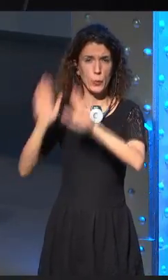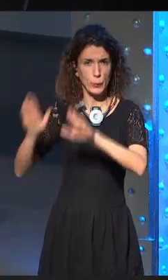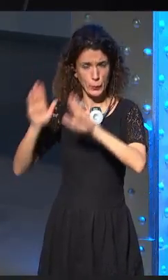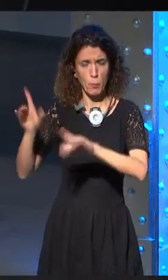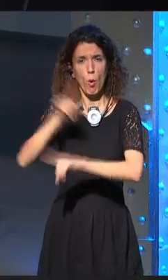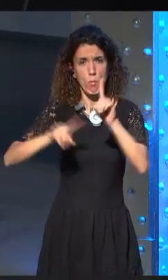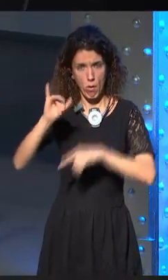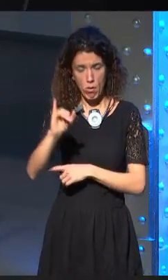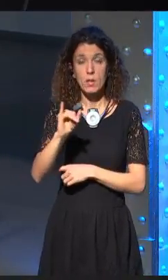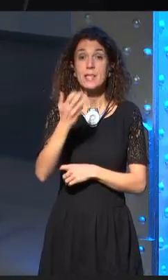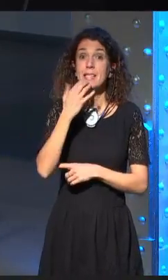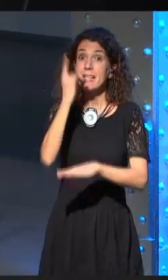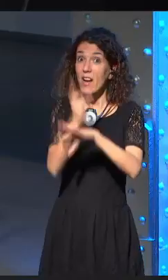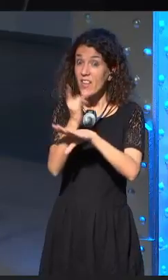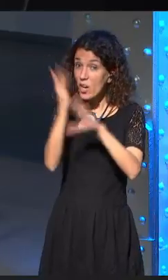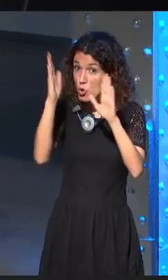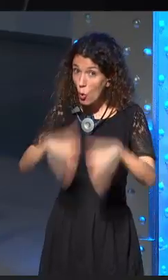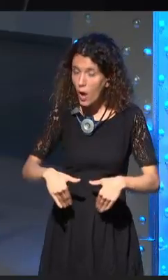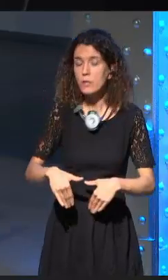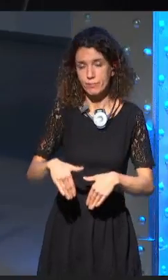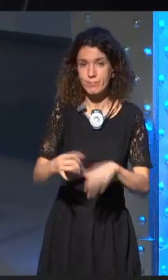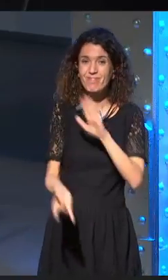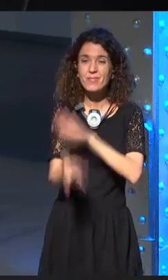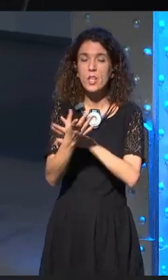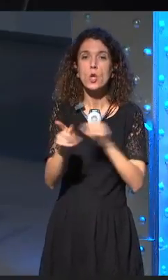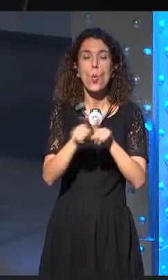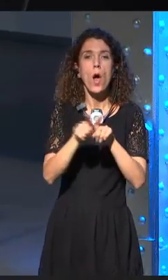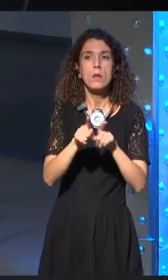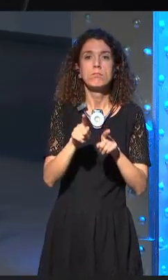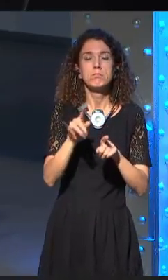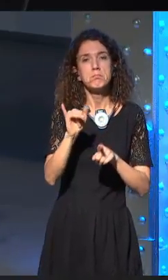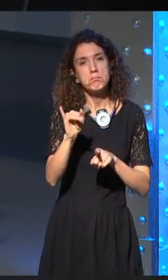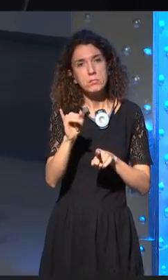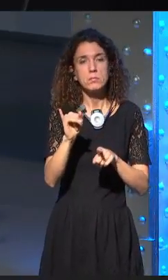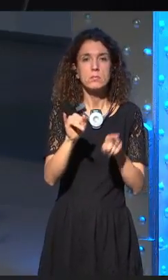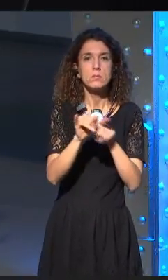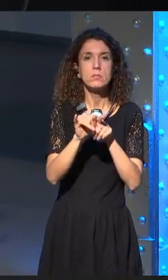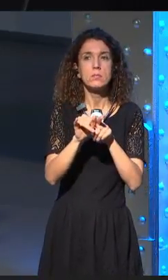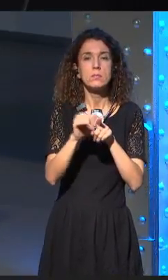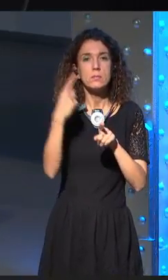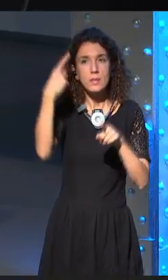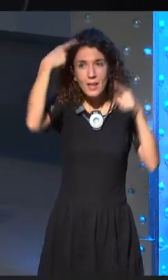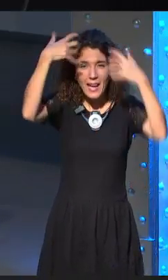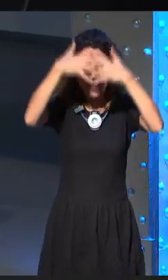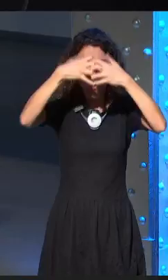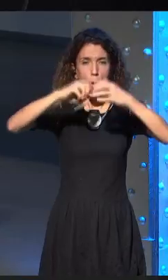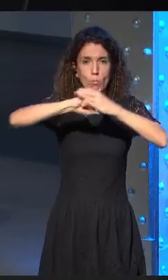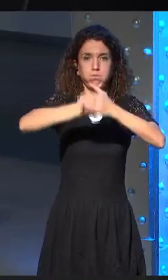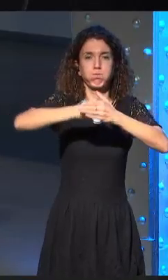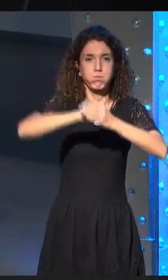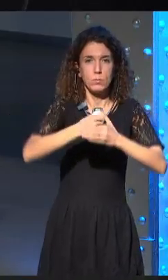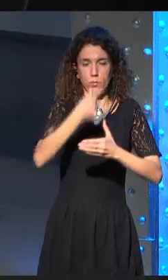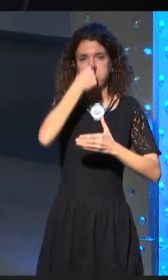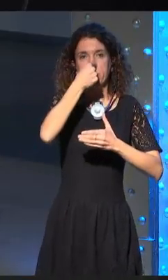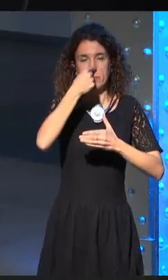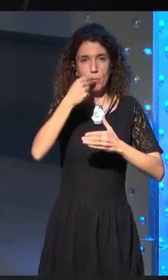absence of gravity creates a increased intracranial pressure that affects their vision. Astronauts